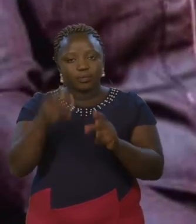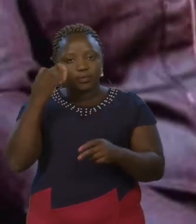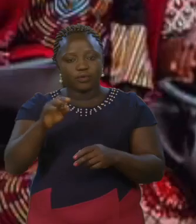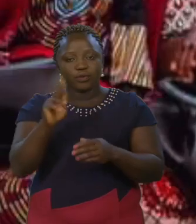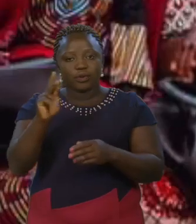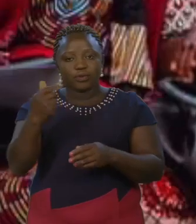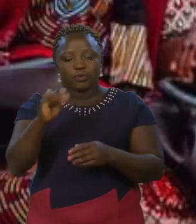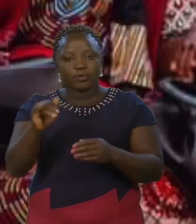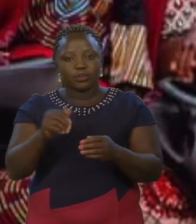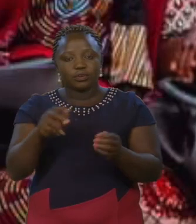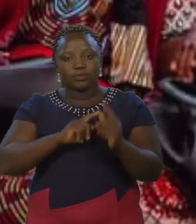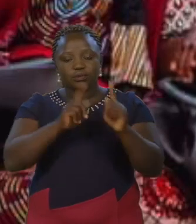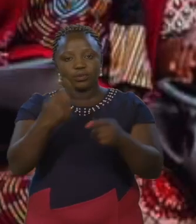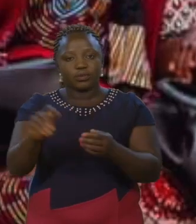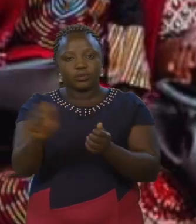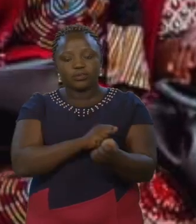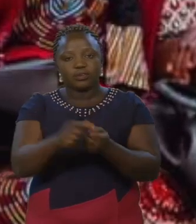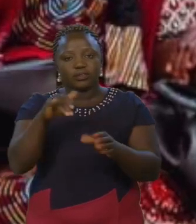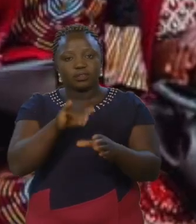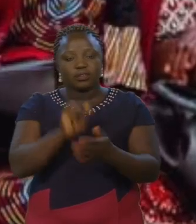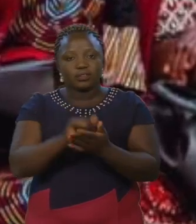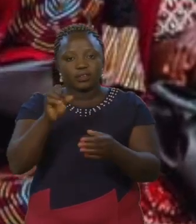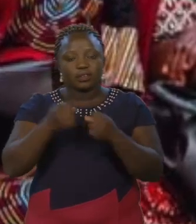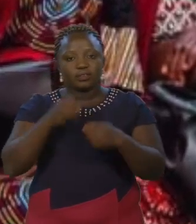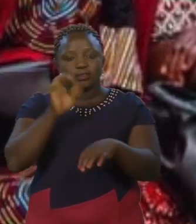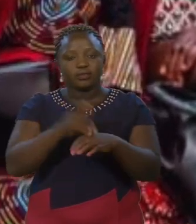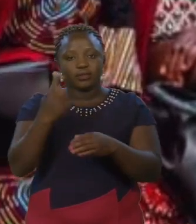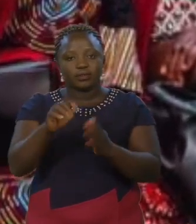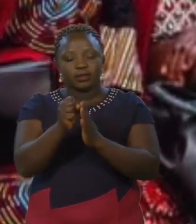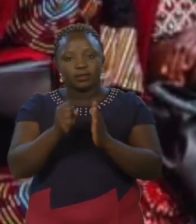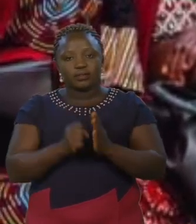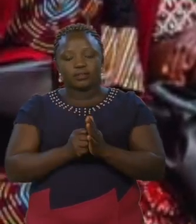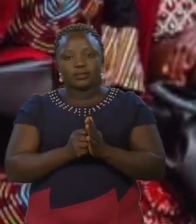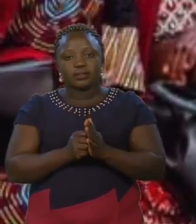Kogi during the flood disaster that ravaged the state.